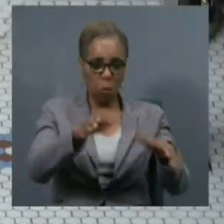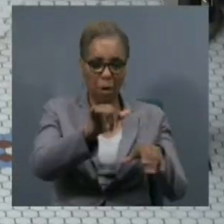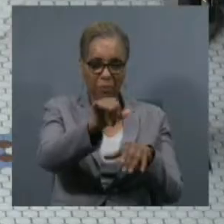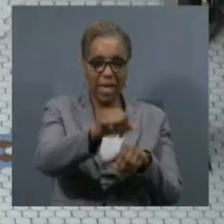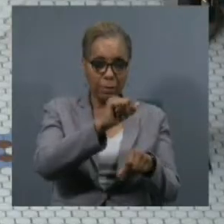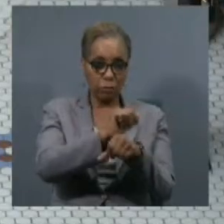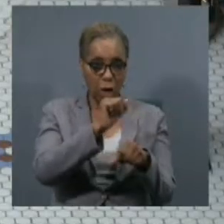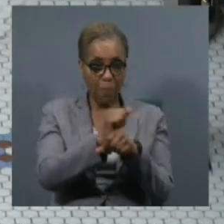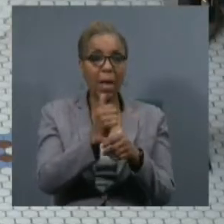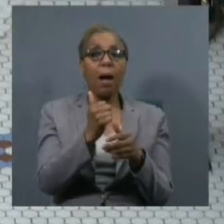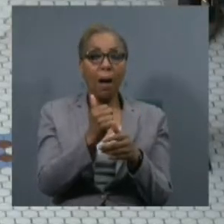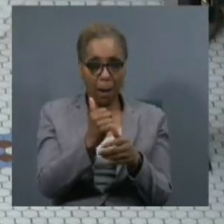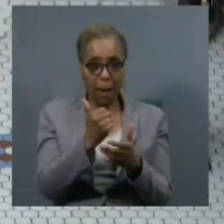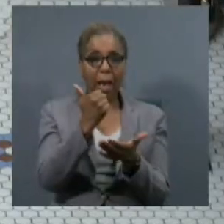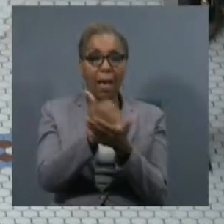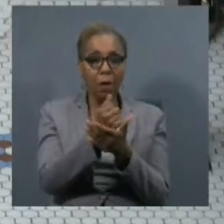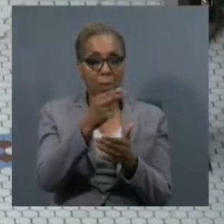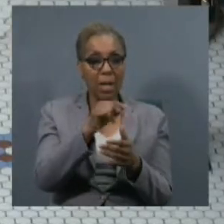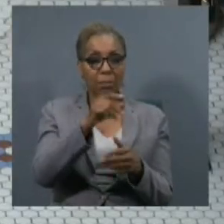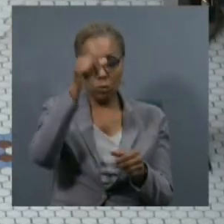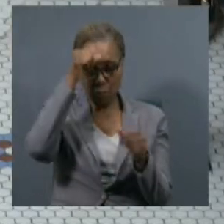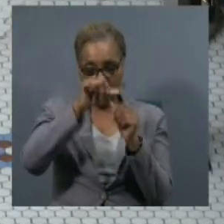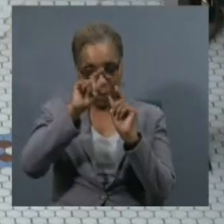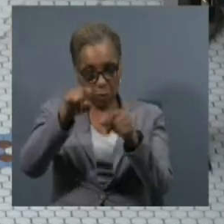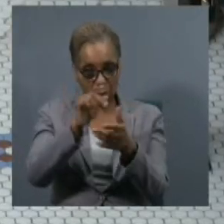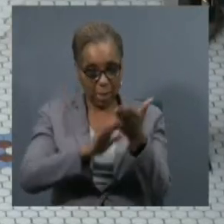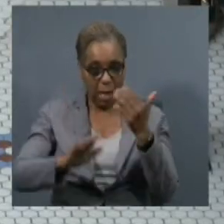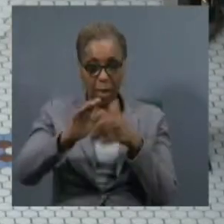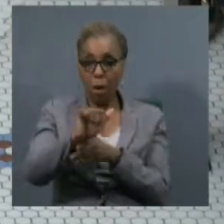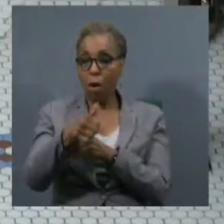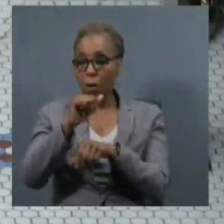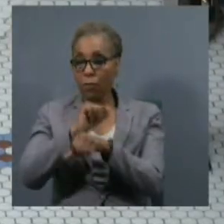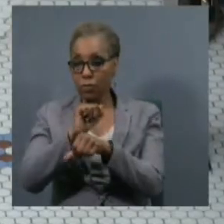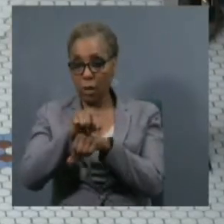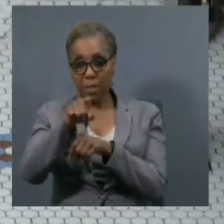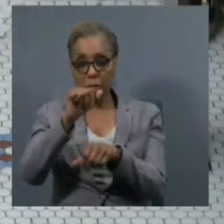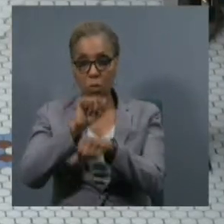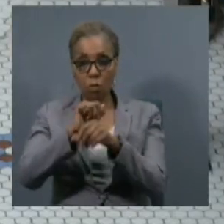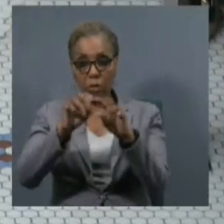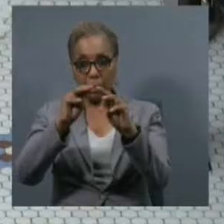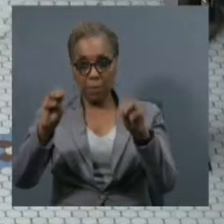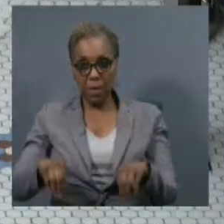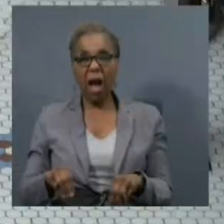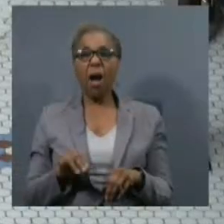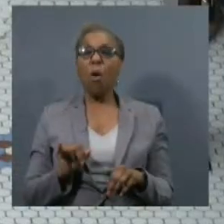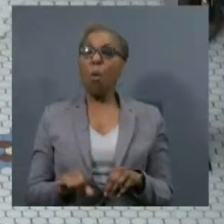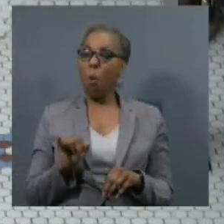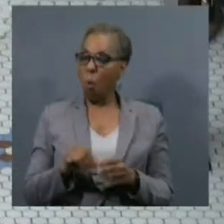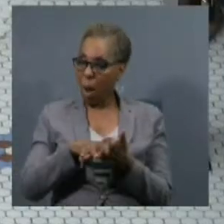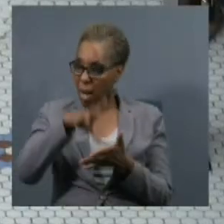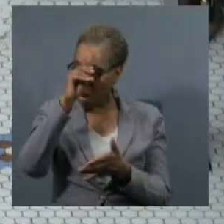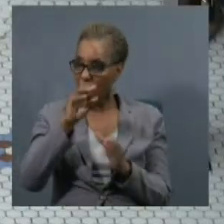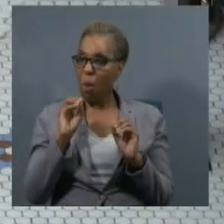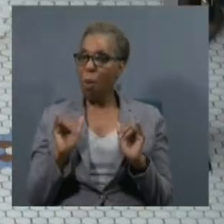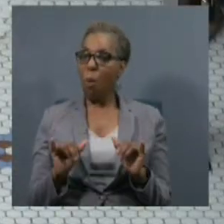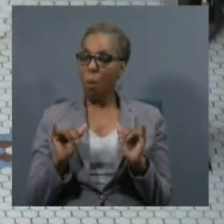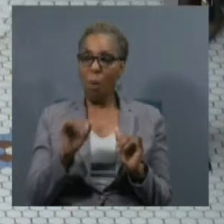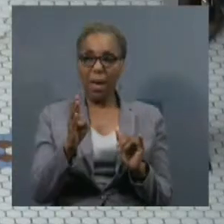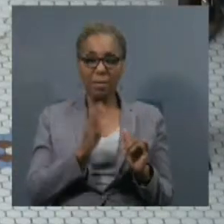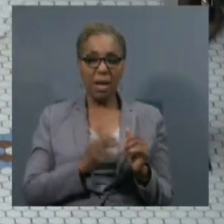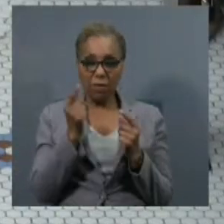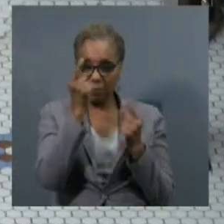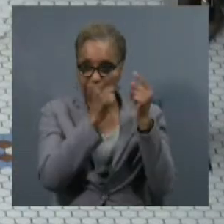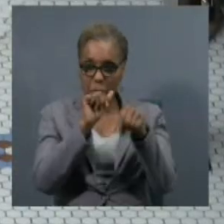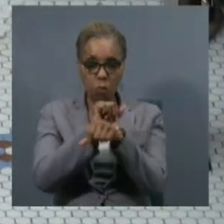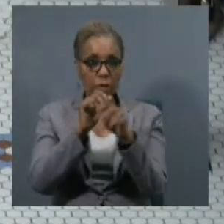job. That helped him remember to go to college. And yet another job that he had where he worked at a museum helped him say, oh, wow, I never would have considered